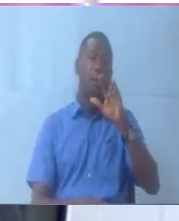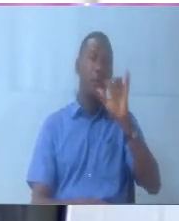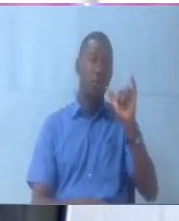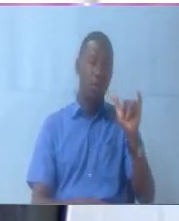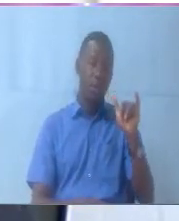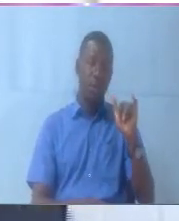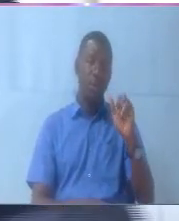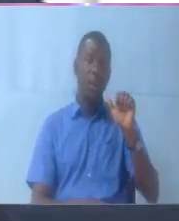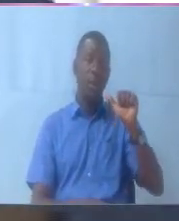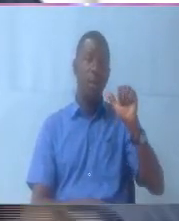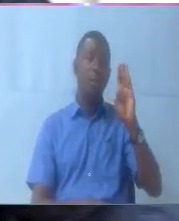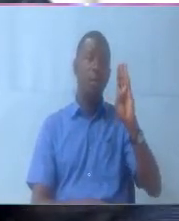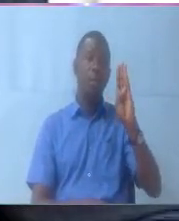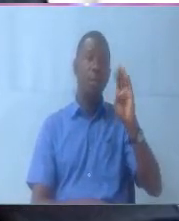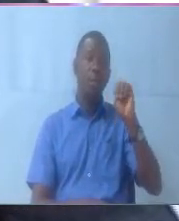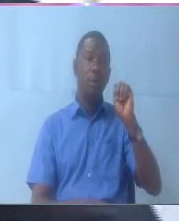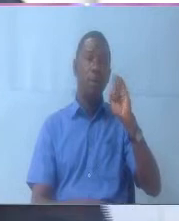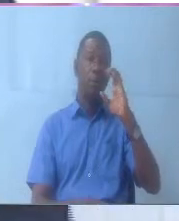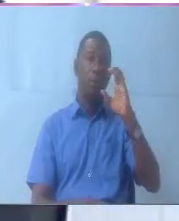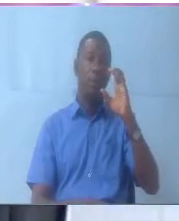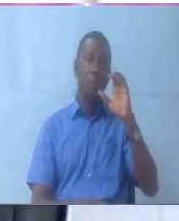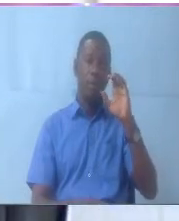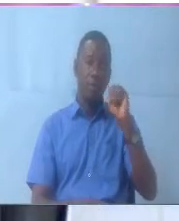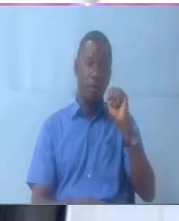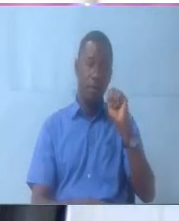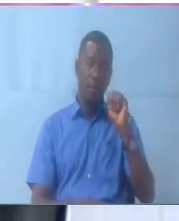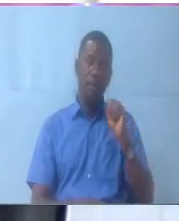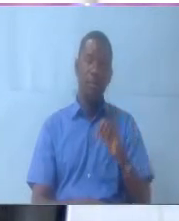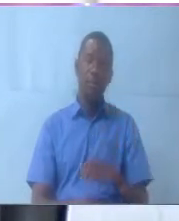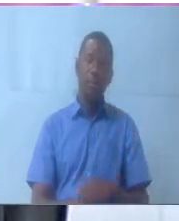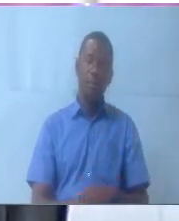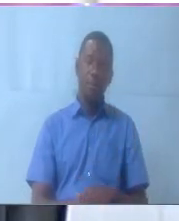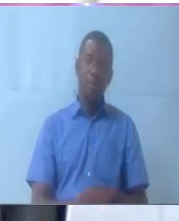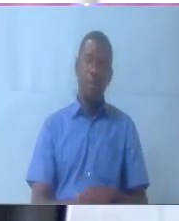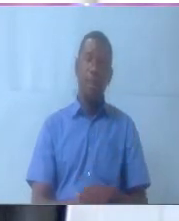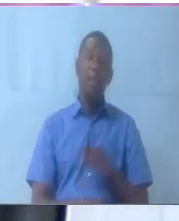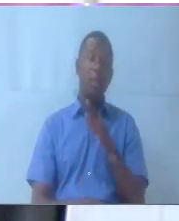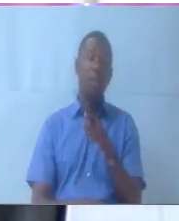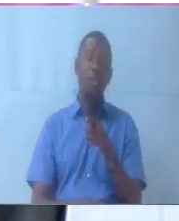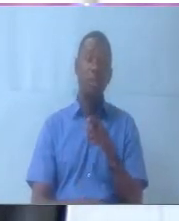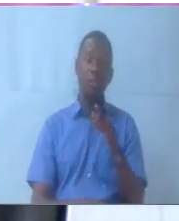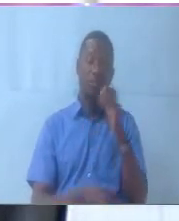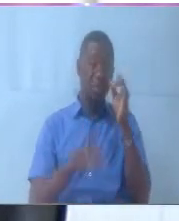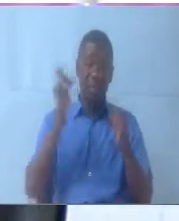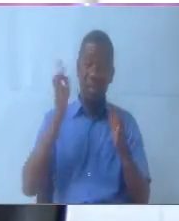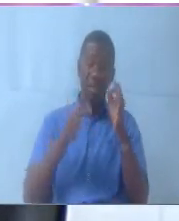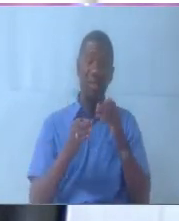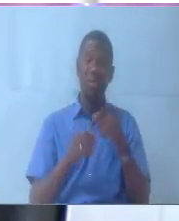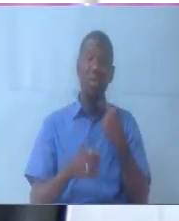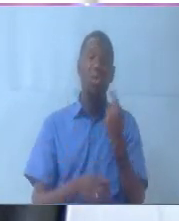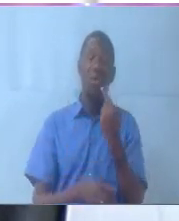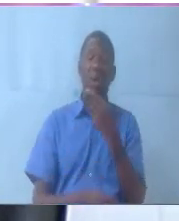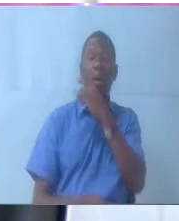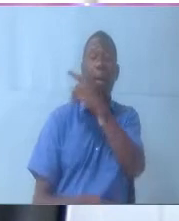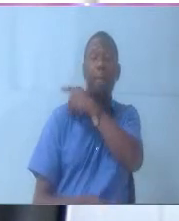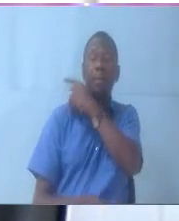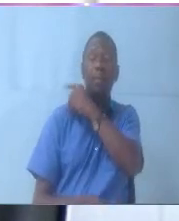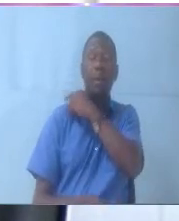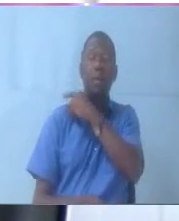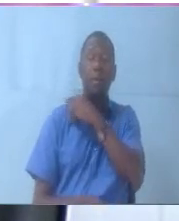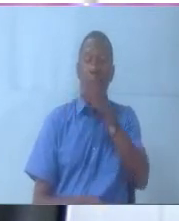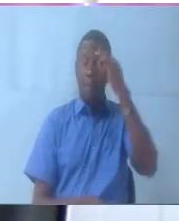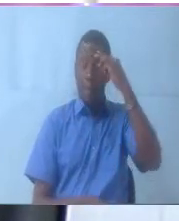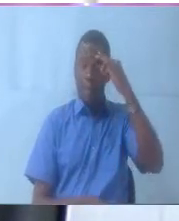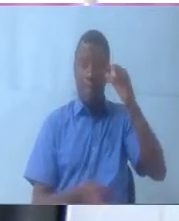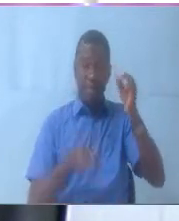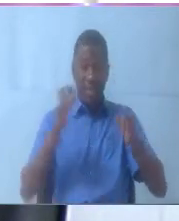that case was the case for the principal magistrate to inherit. Andu kito principal magistrate memo magistrate kundonko ti